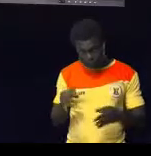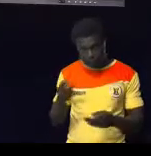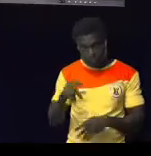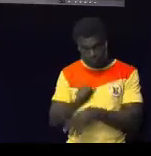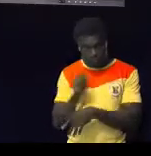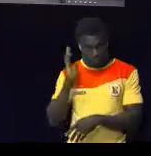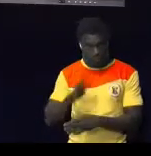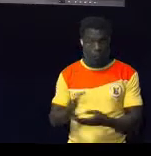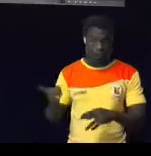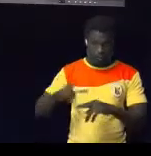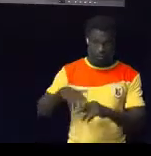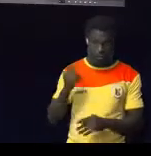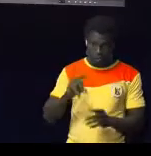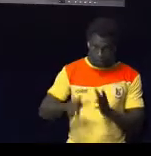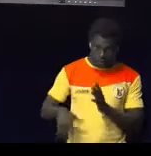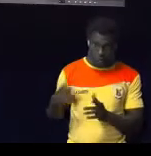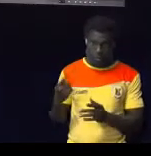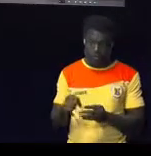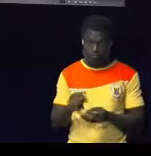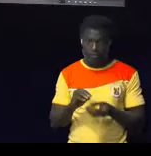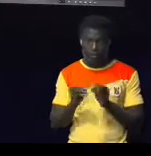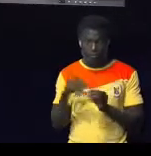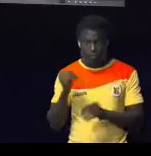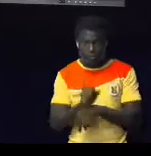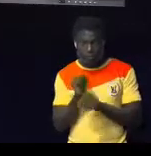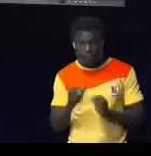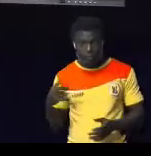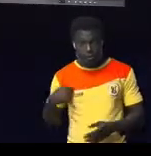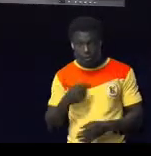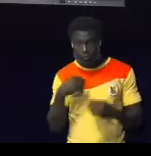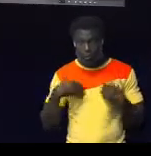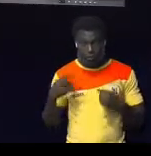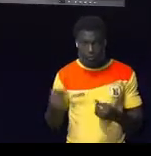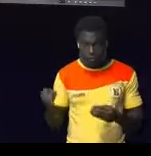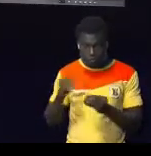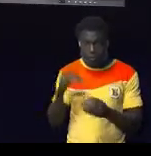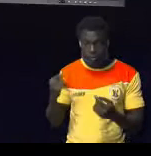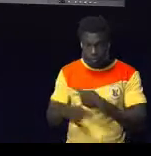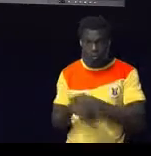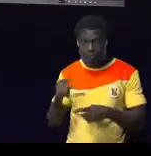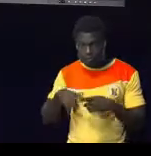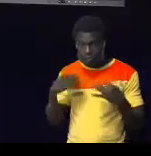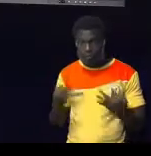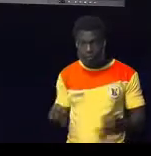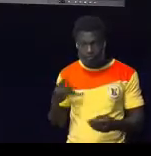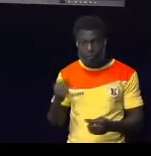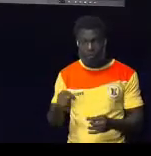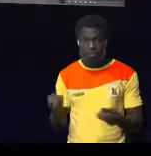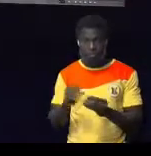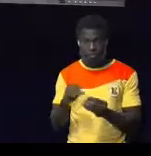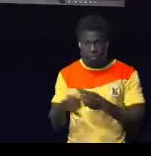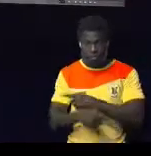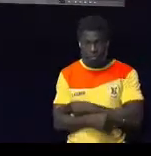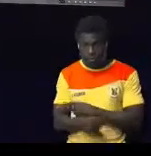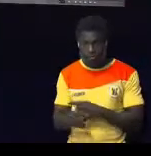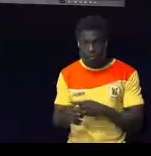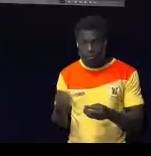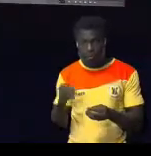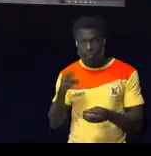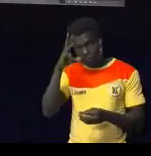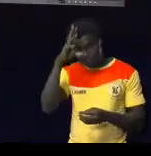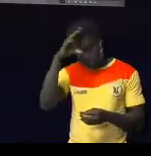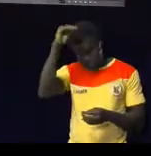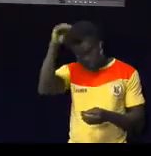So the less the amount of workers we have, the more the days to finish the job. And the more the amount of workers we have, the less the